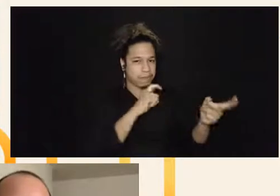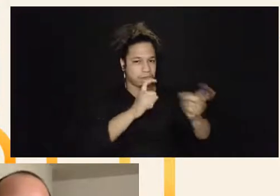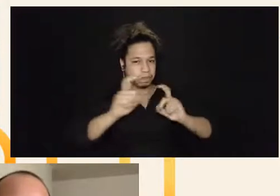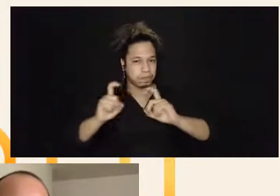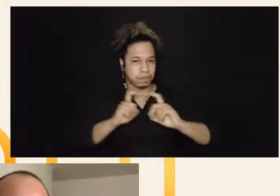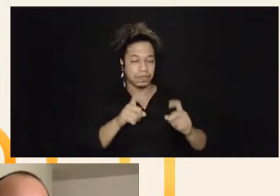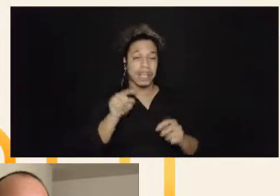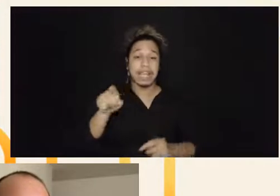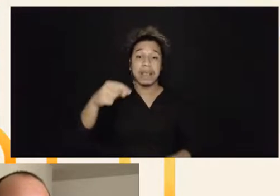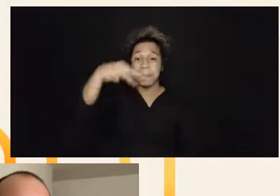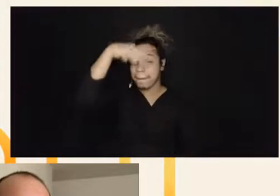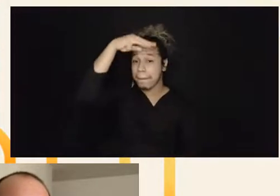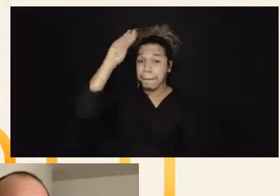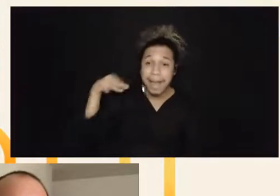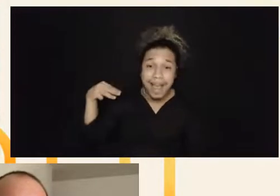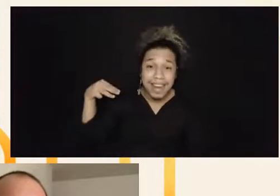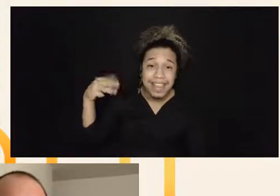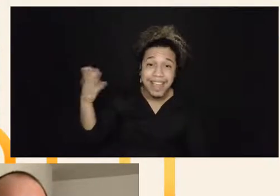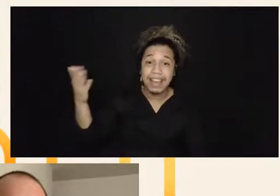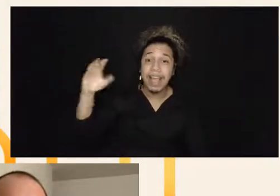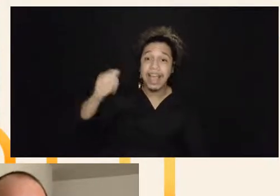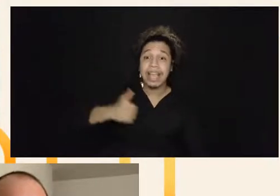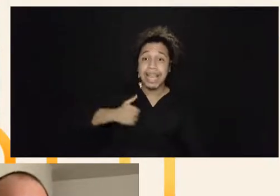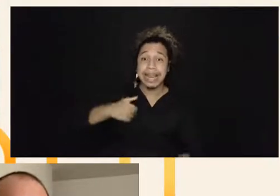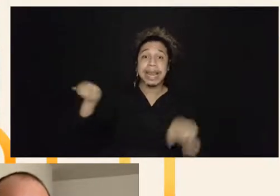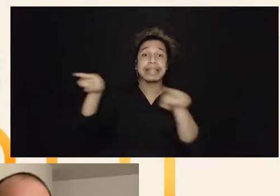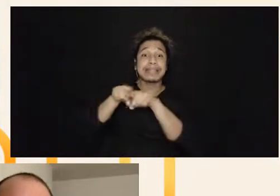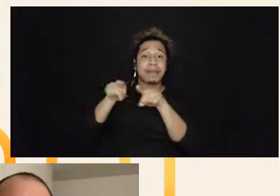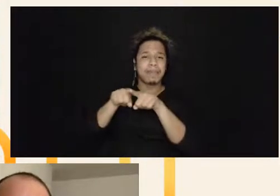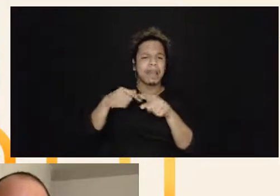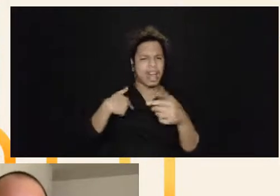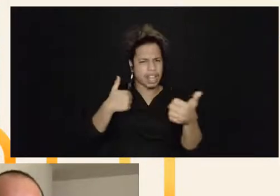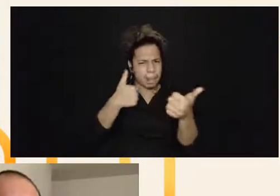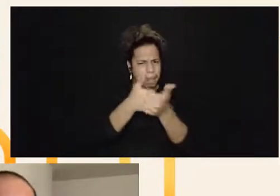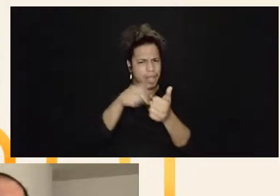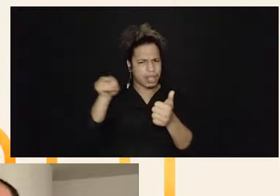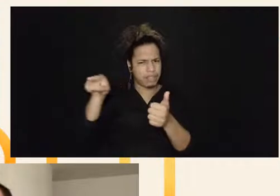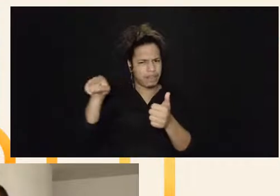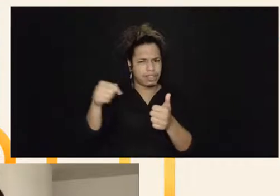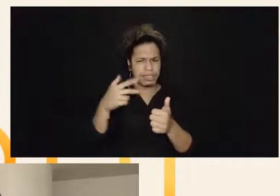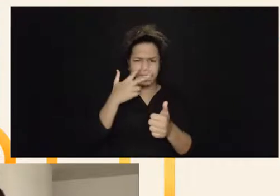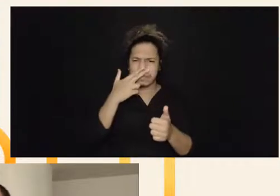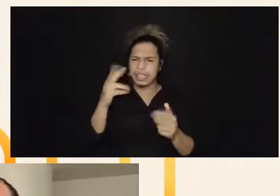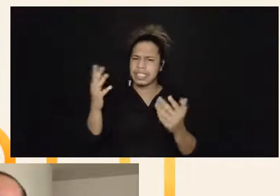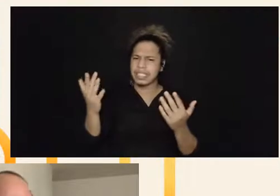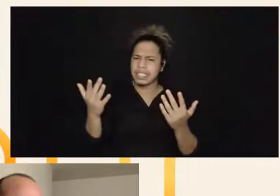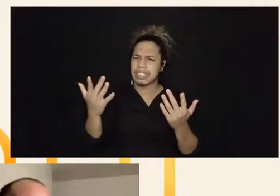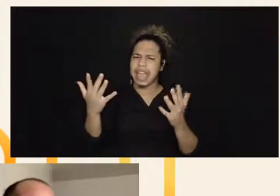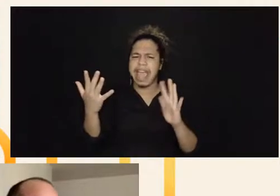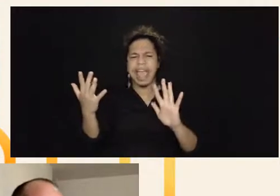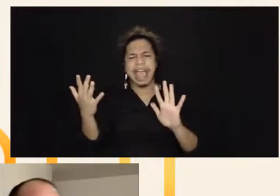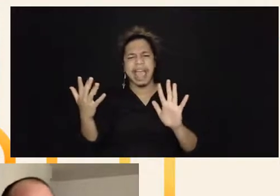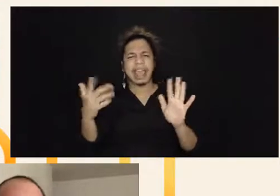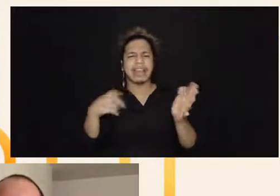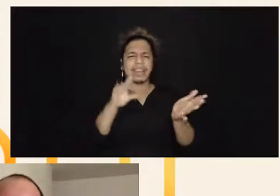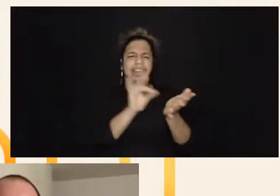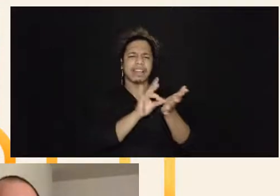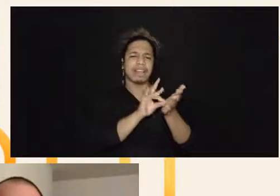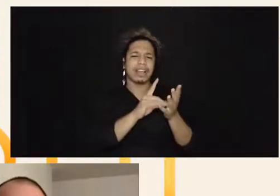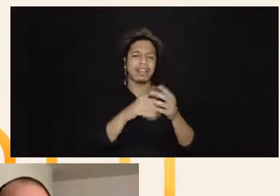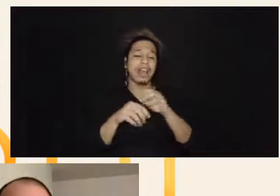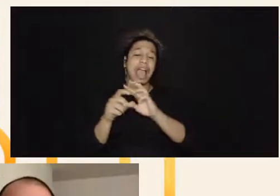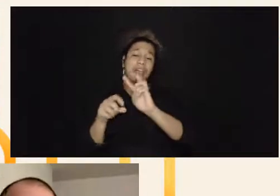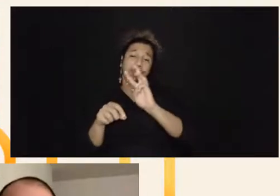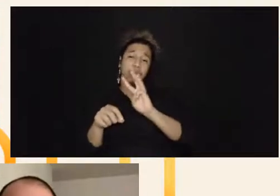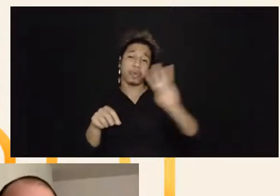from Mariana. Mari from Canada. Is she close to you? Does she live here? She's no. I'm on the west. She's on the